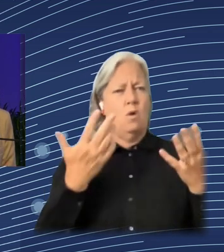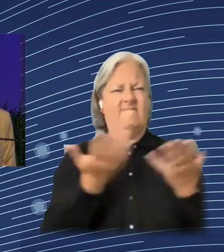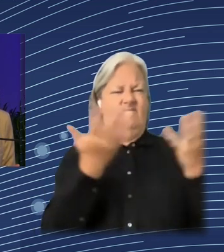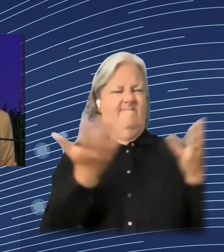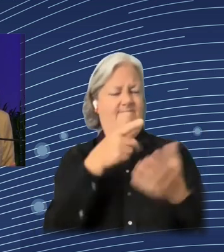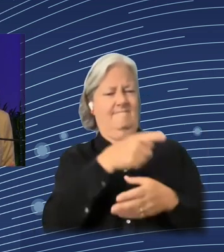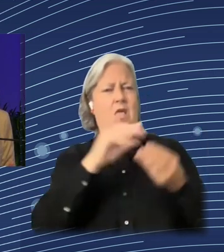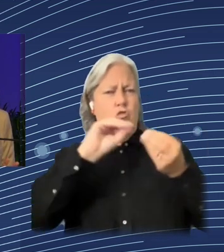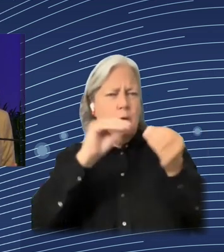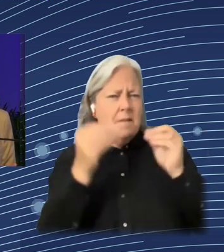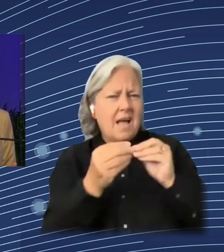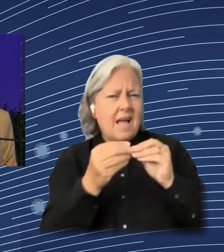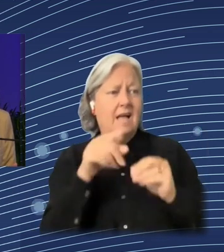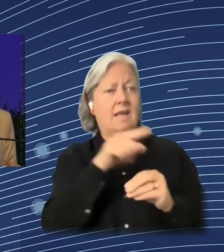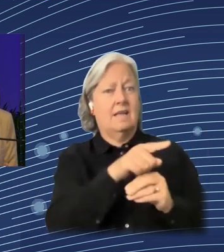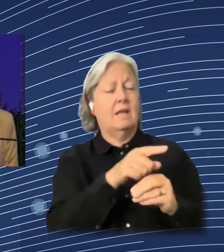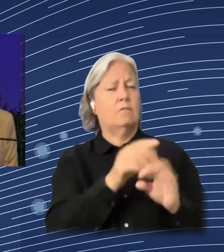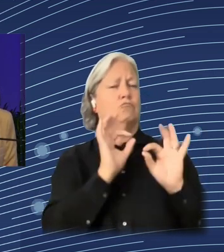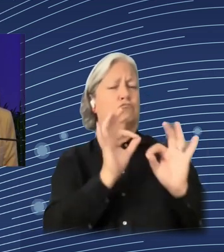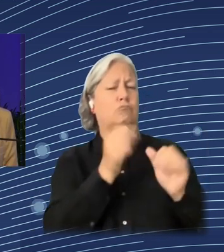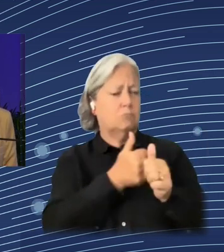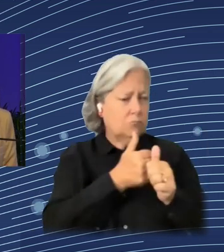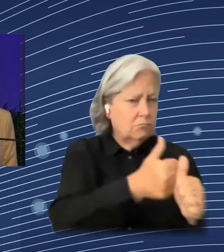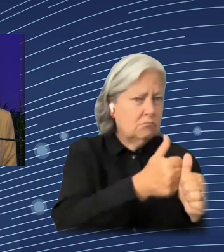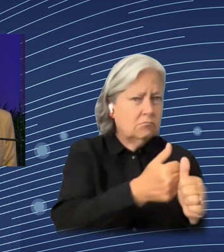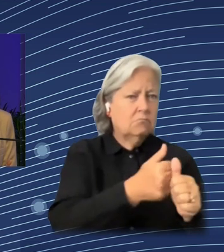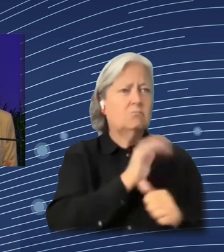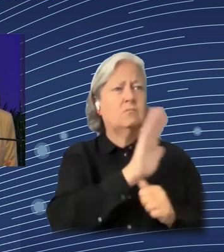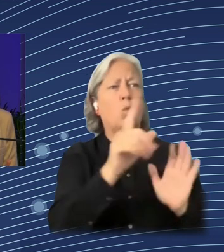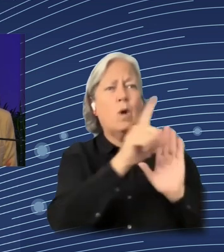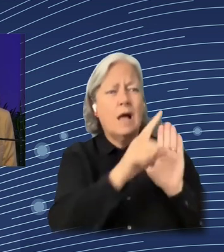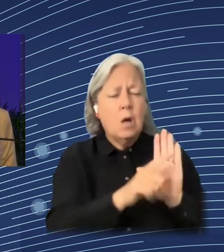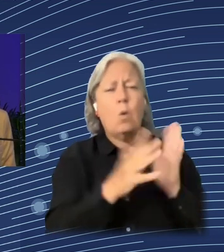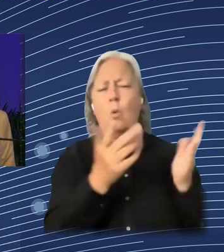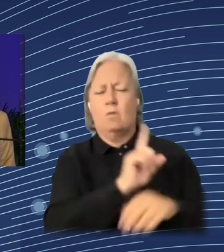is compliant with social legislation or not. Even for newborn